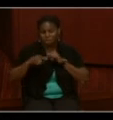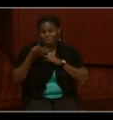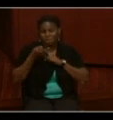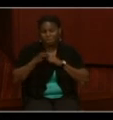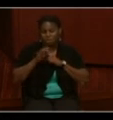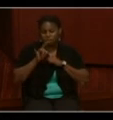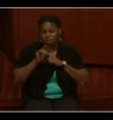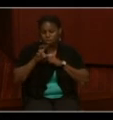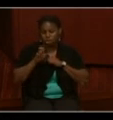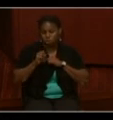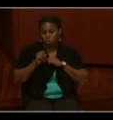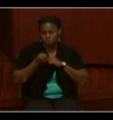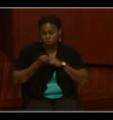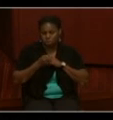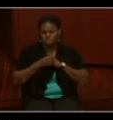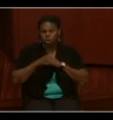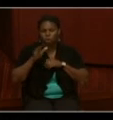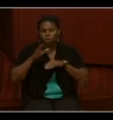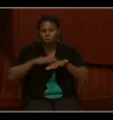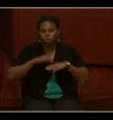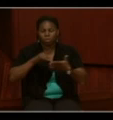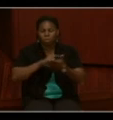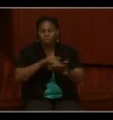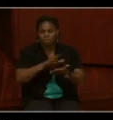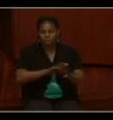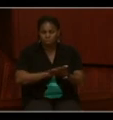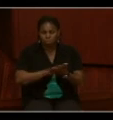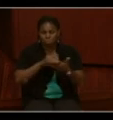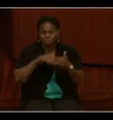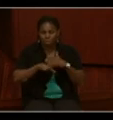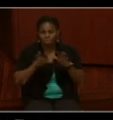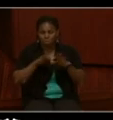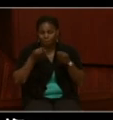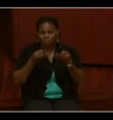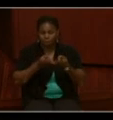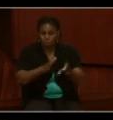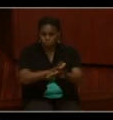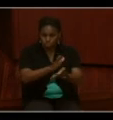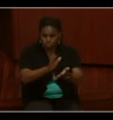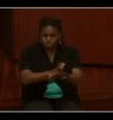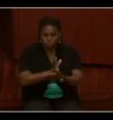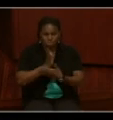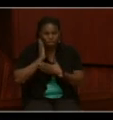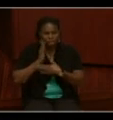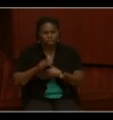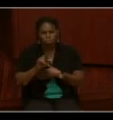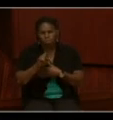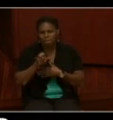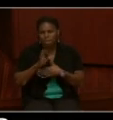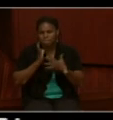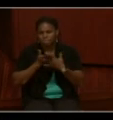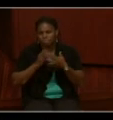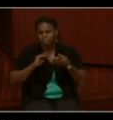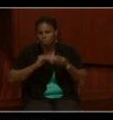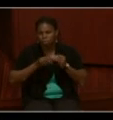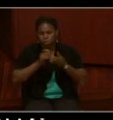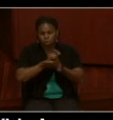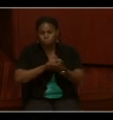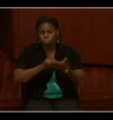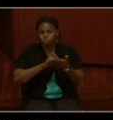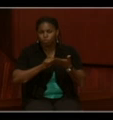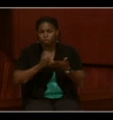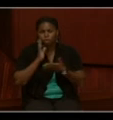again, on these documents that are in family papers, there will be case file numbers written on them. And you'll see